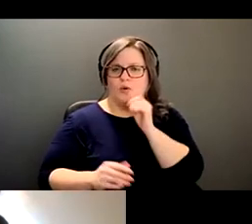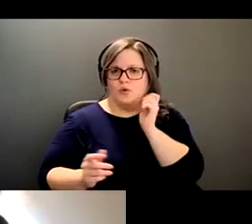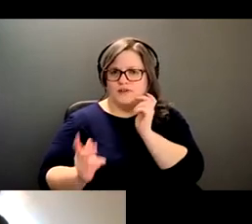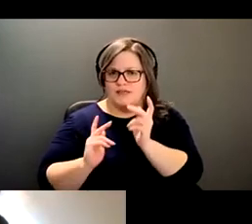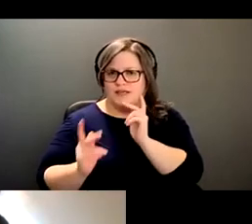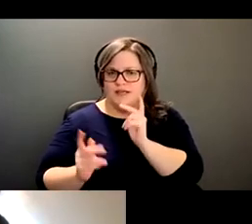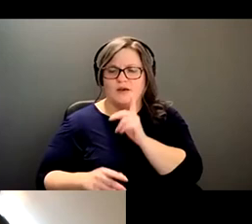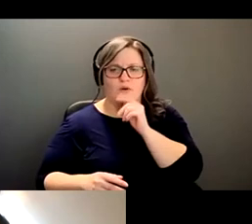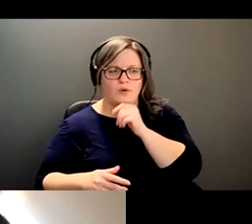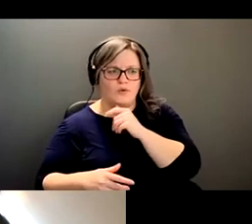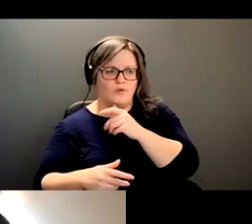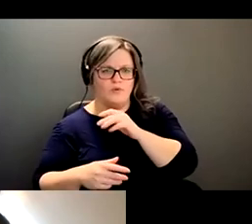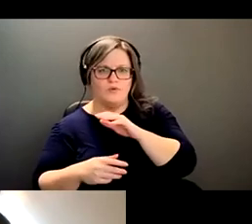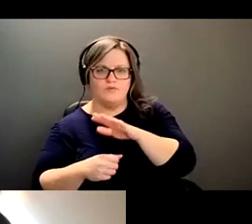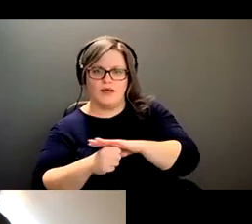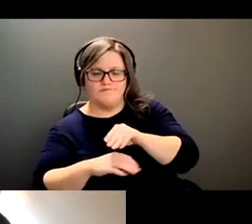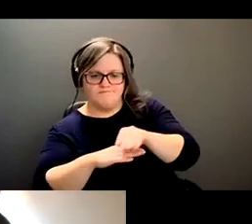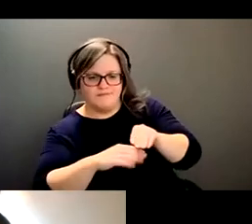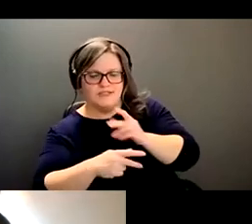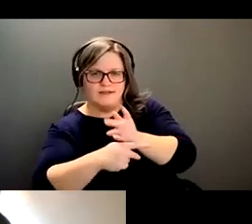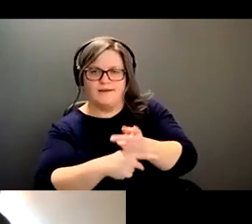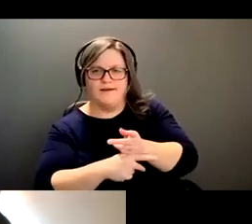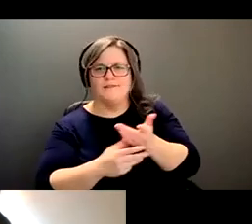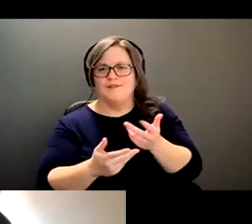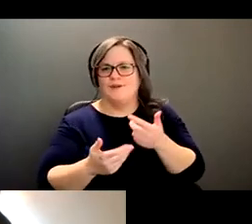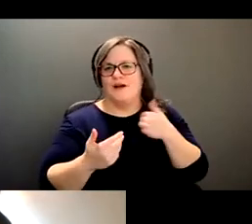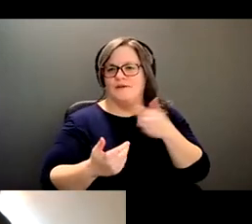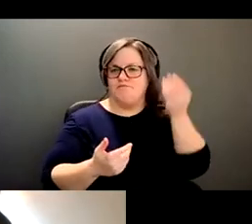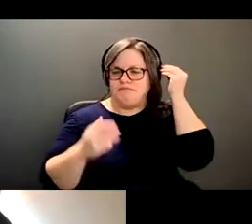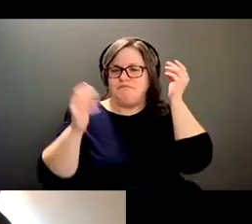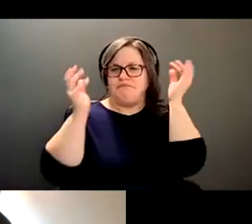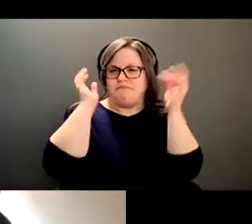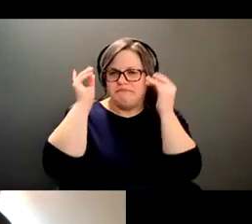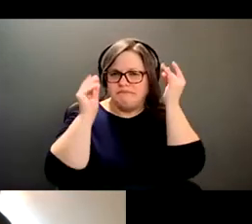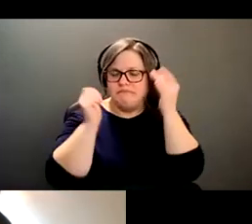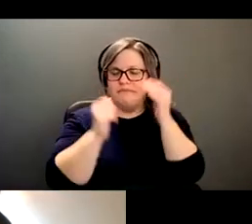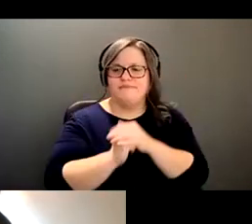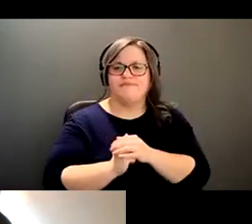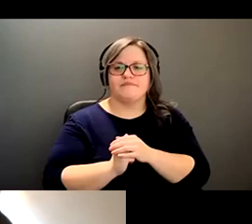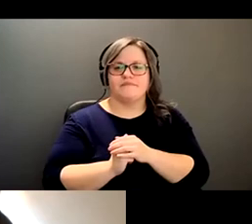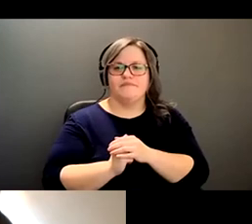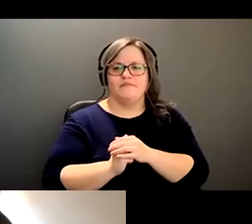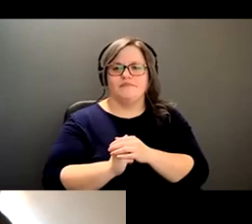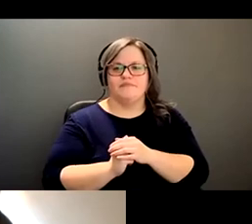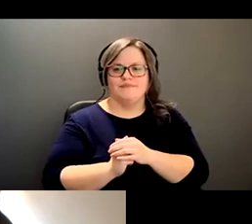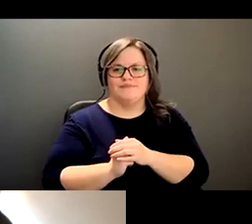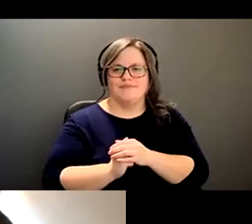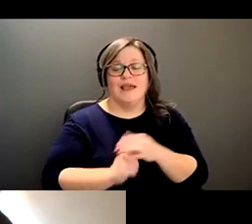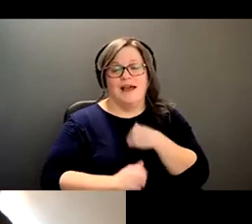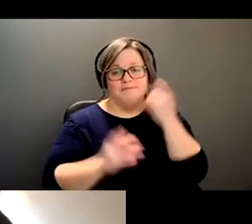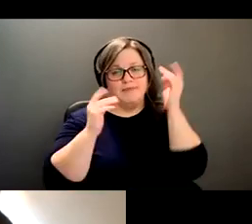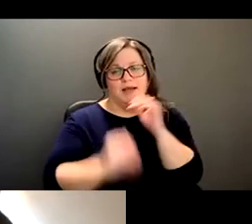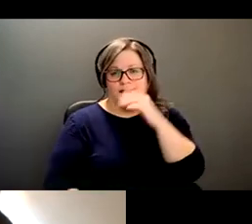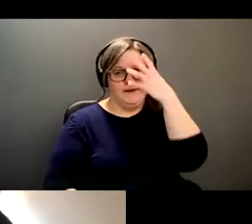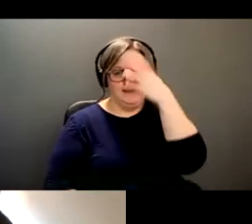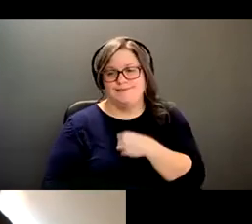of? Those are the questions that I think about and not sleep. And then